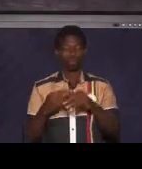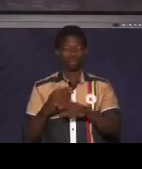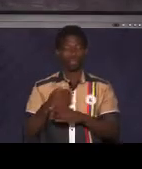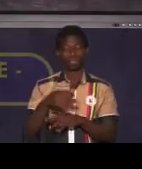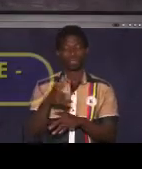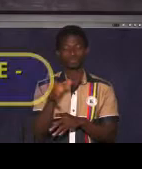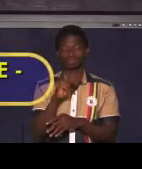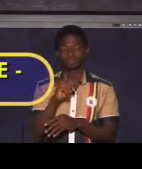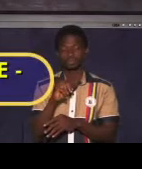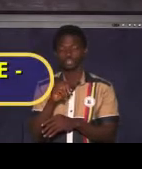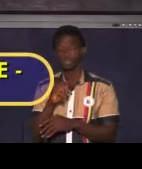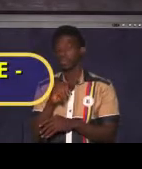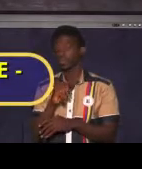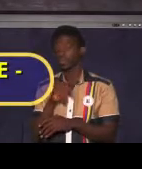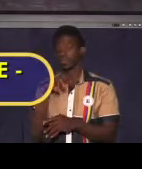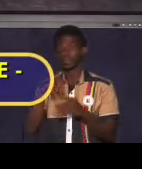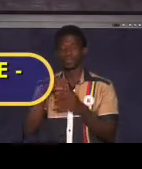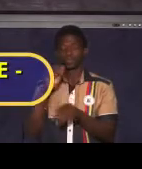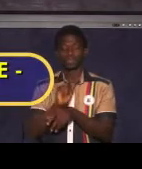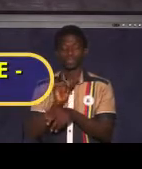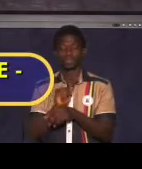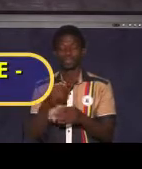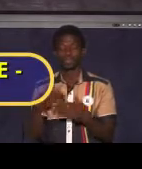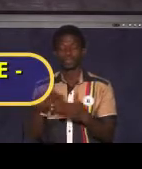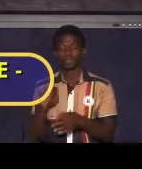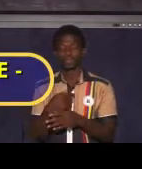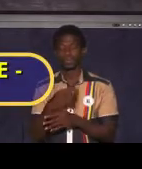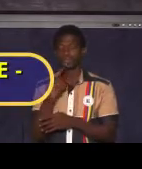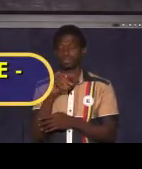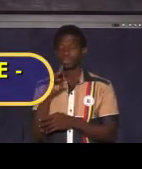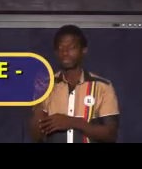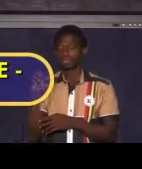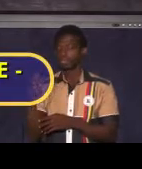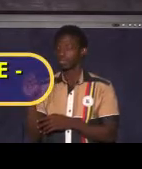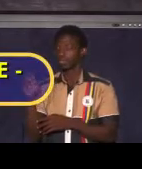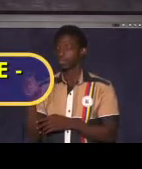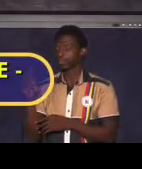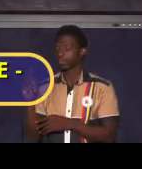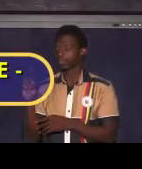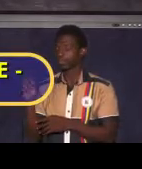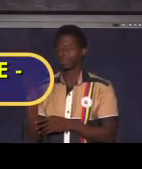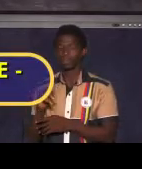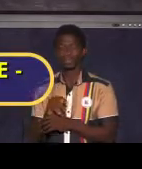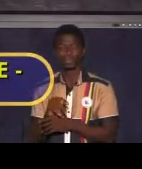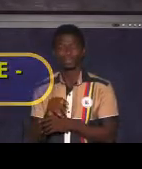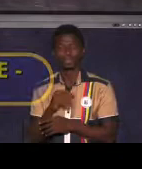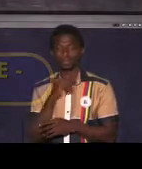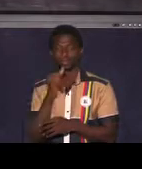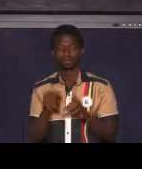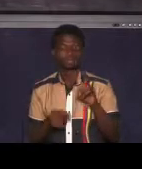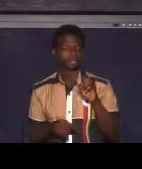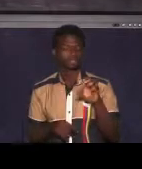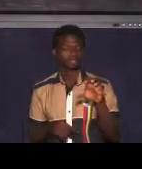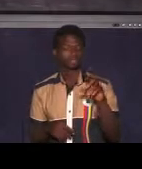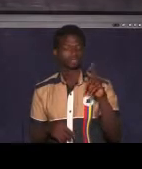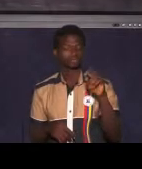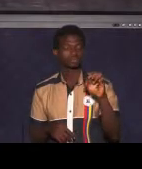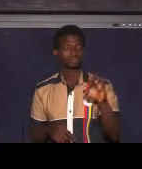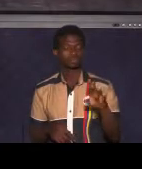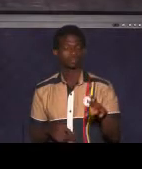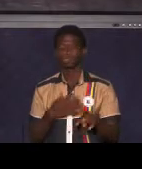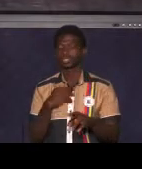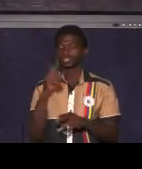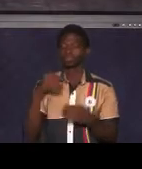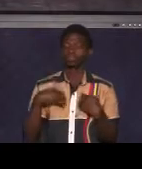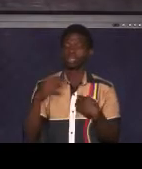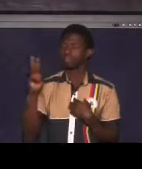that before in your work. The millimeter, the centimeter, you've come across that too. Perhaps not the decimeter, but